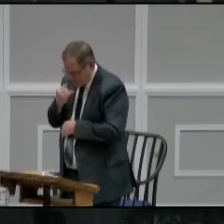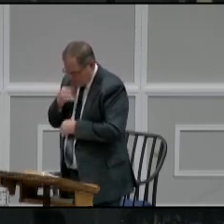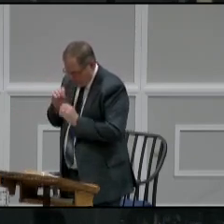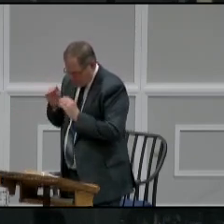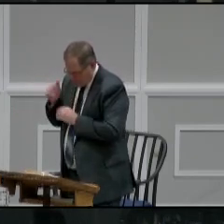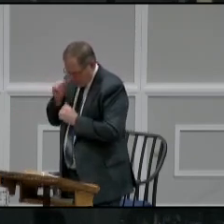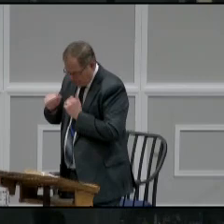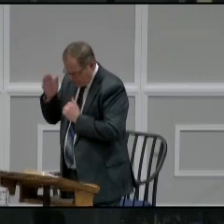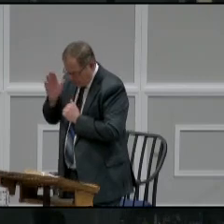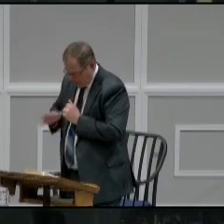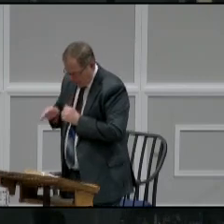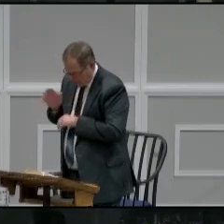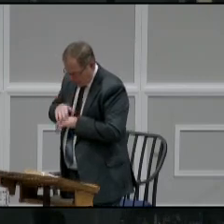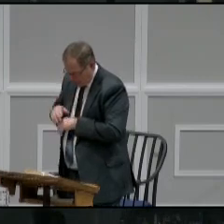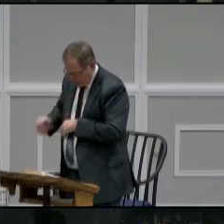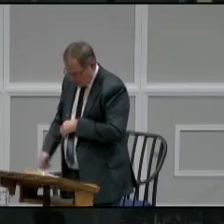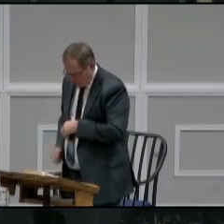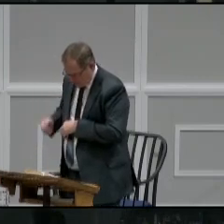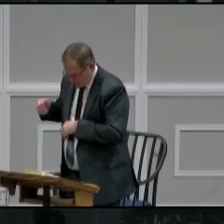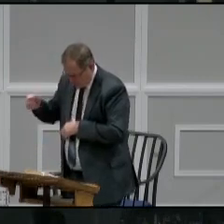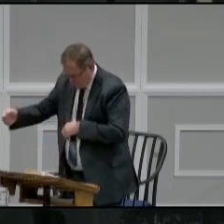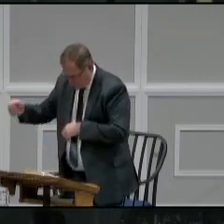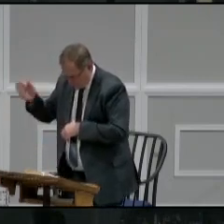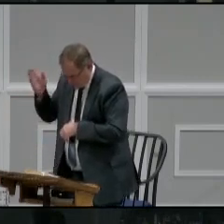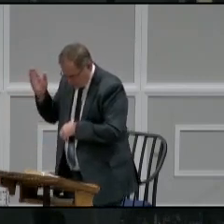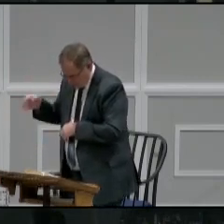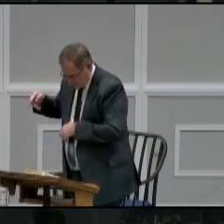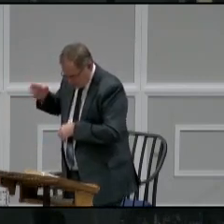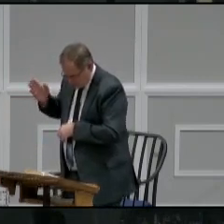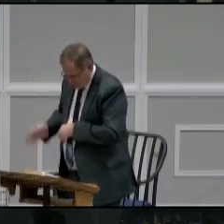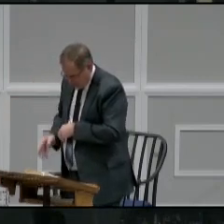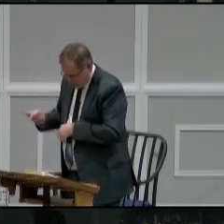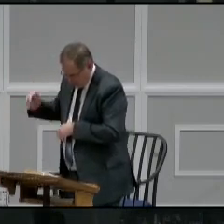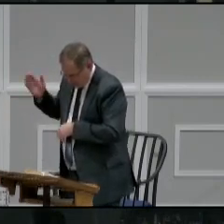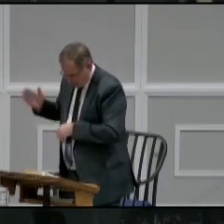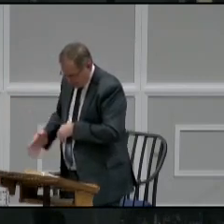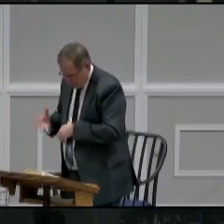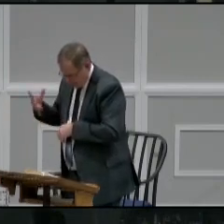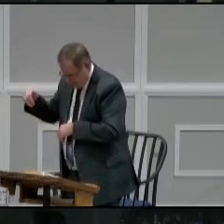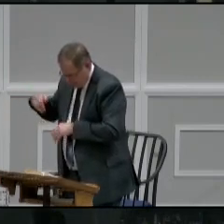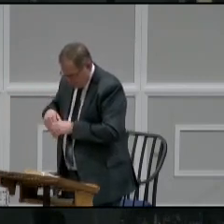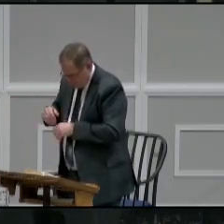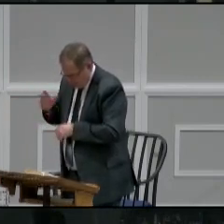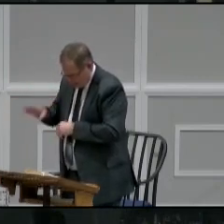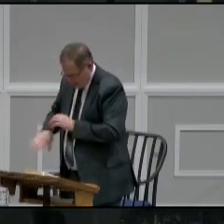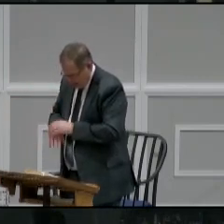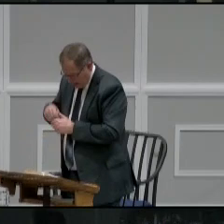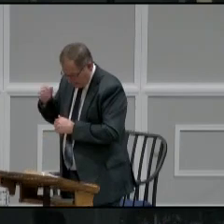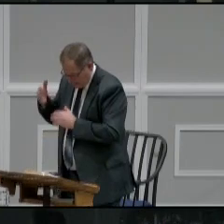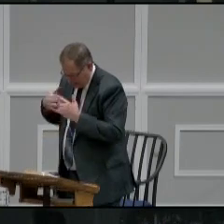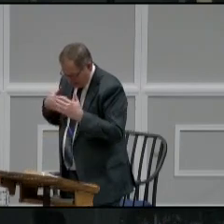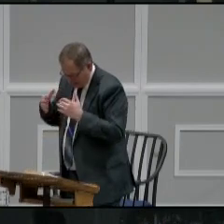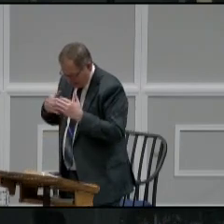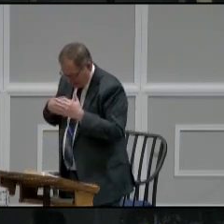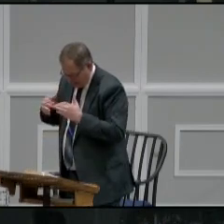man his neighbor. Can I tell you, one of the consequences of idolatry is division. It's division.